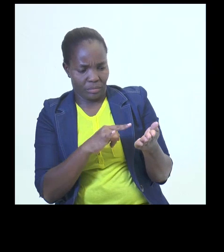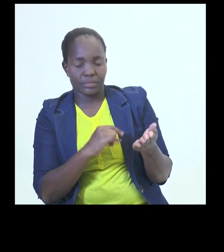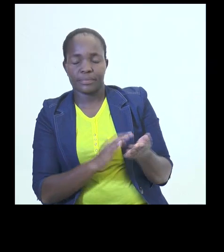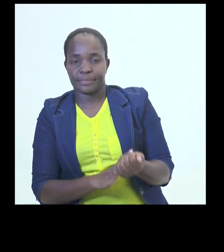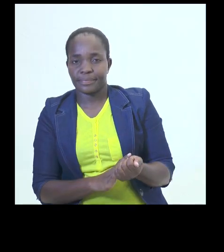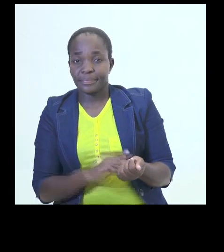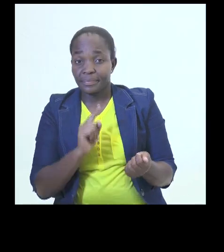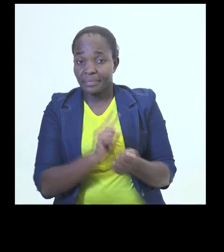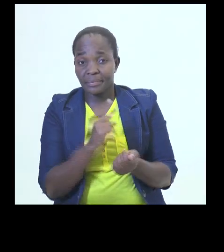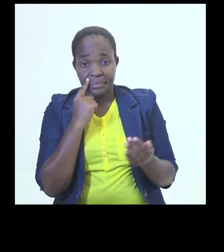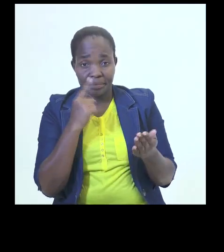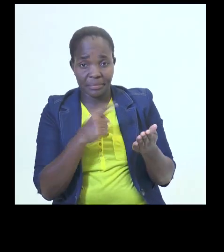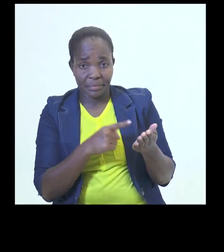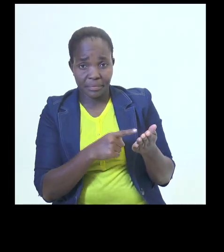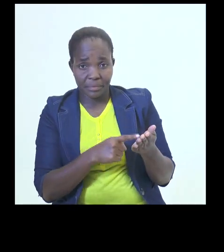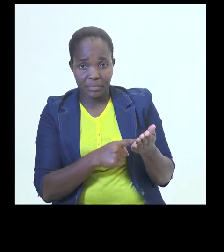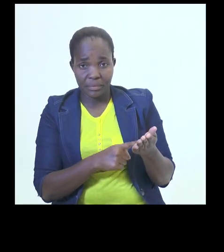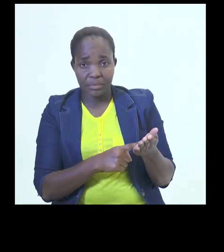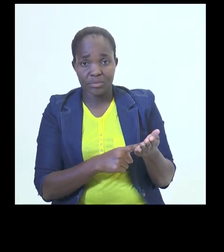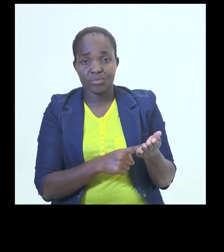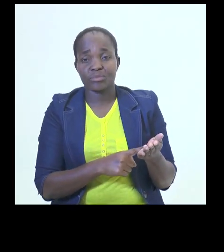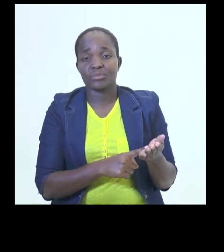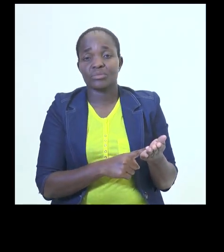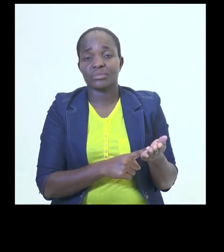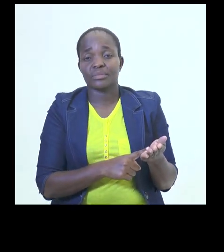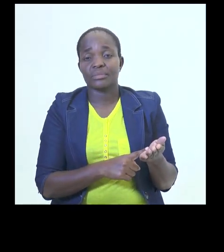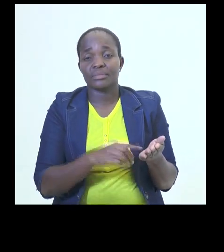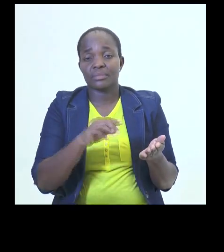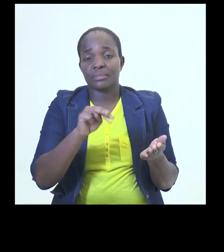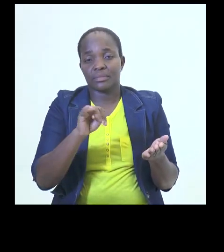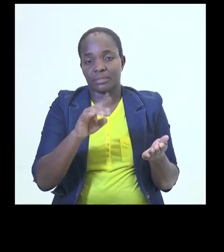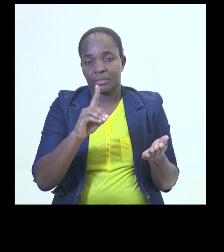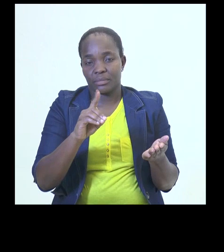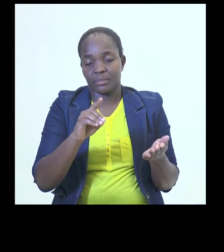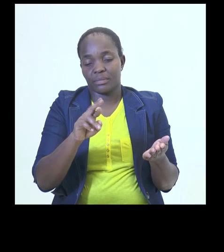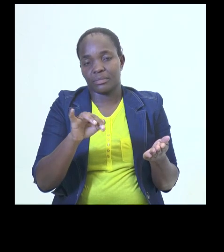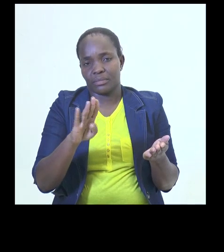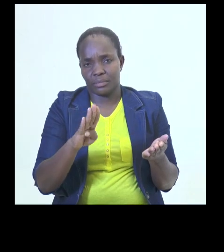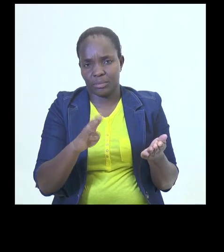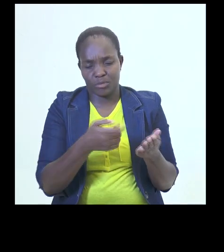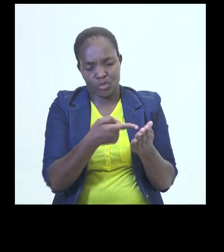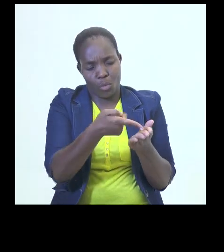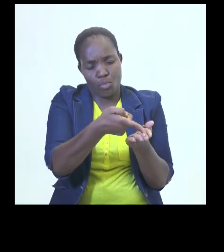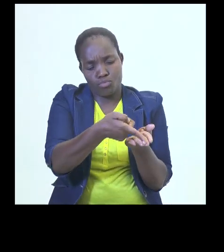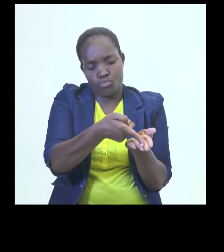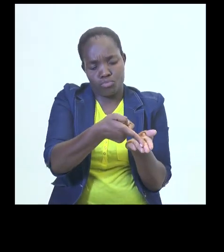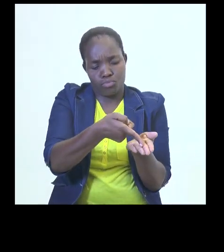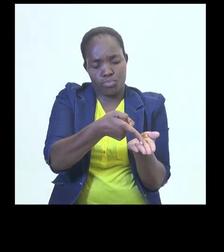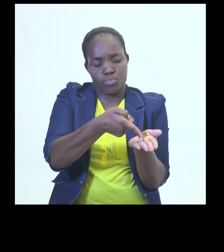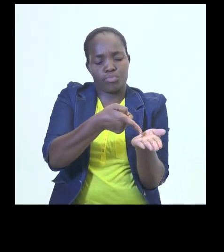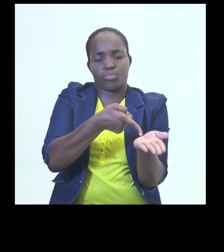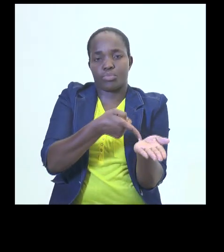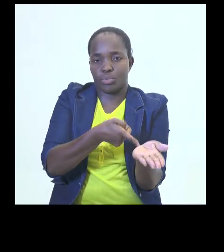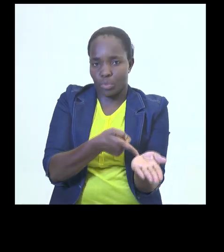can see the midrib or main vein, which runs from the stem where it attaches to the branch straight to the